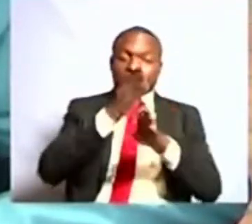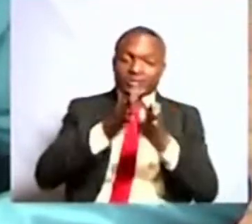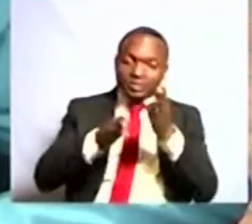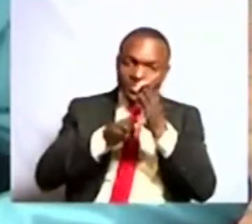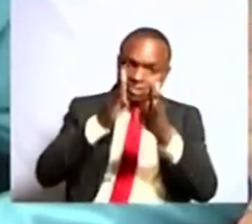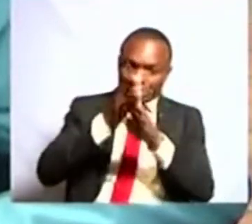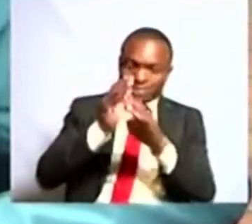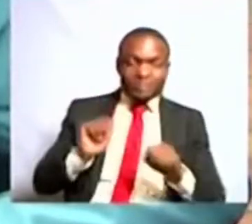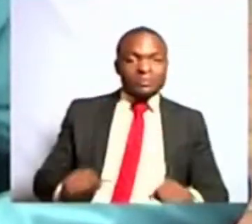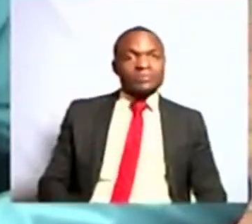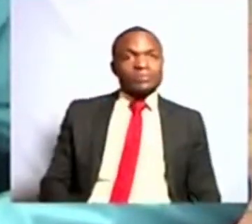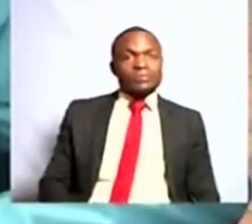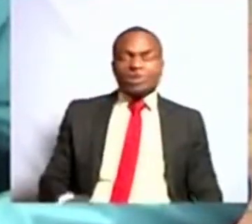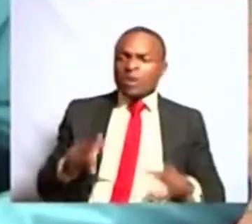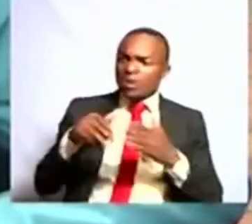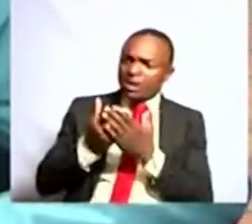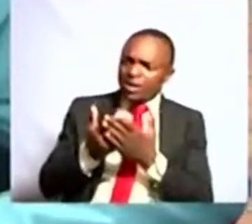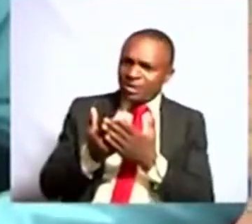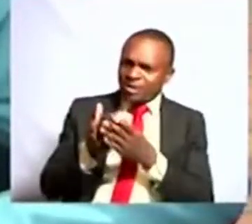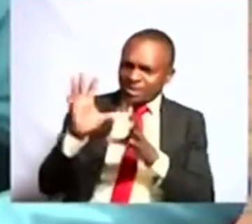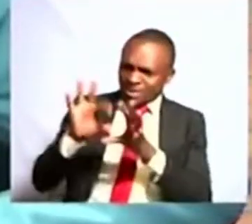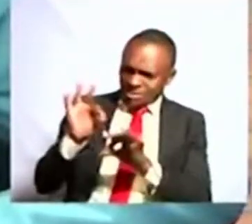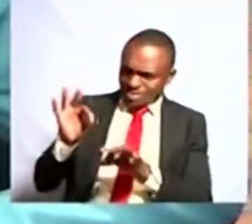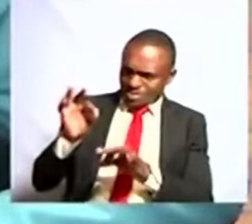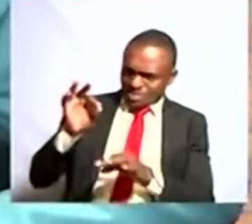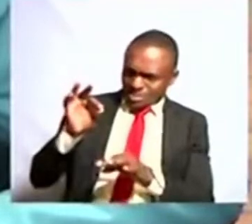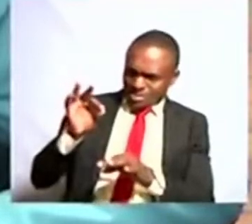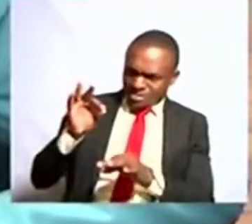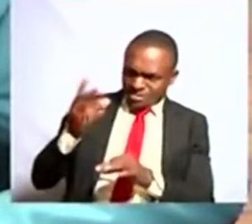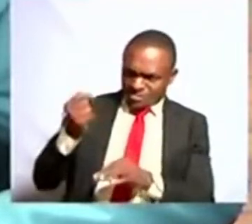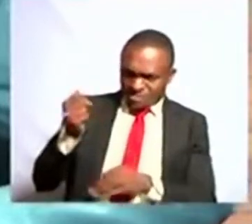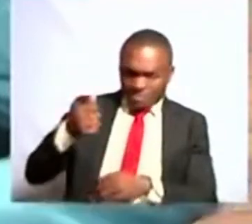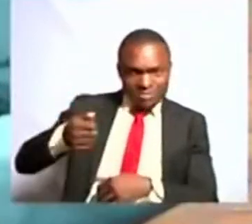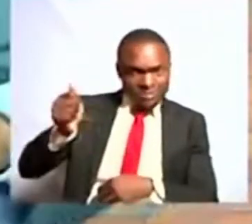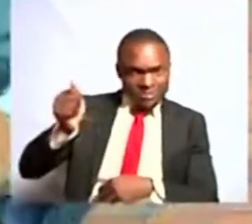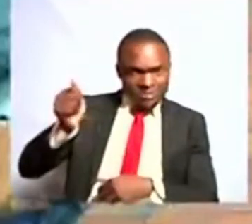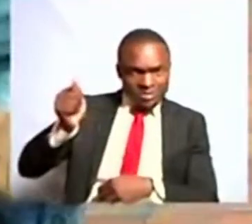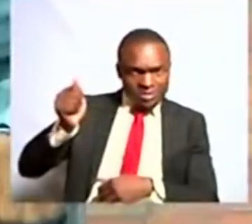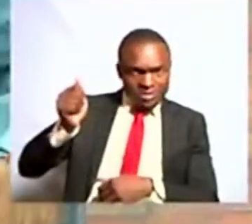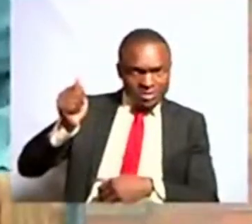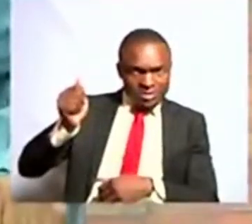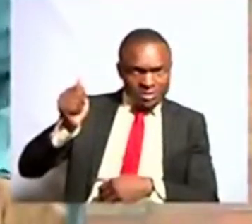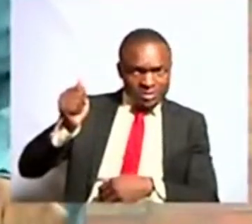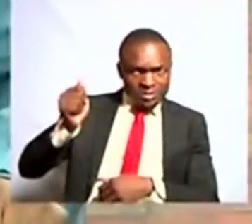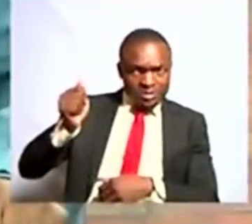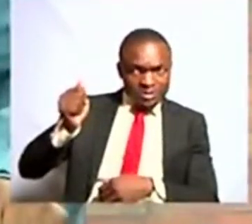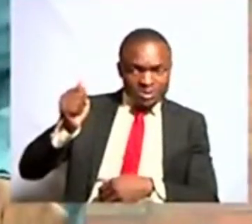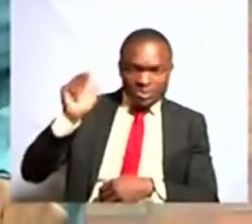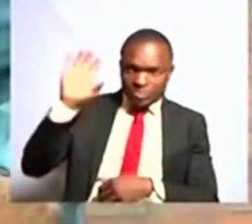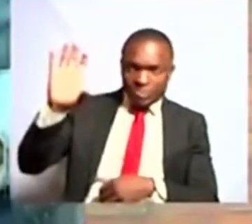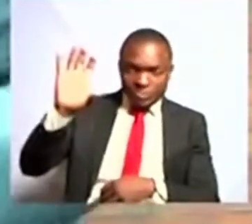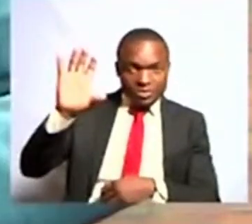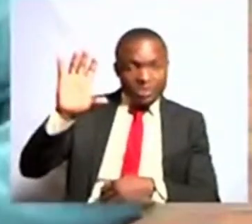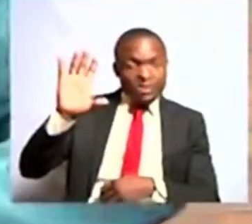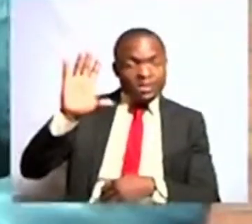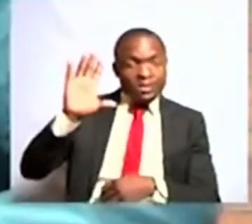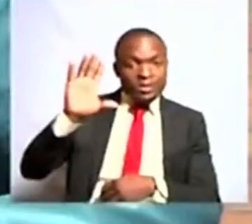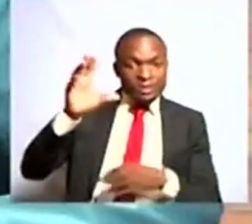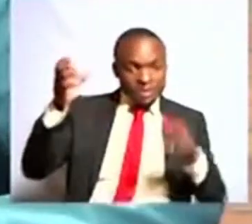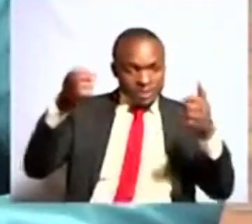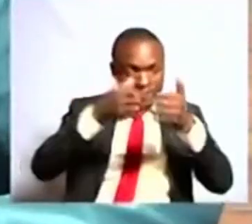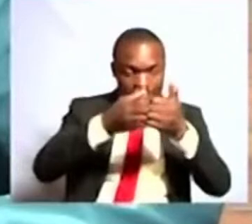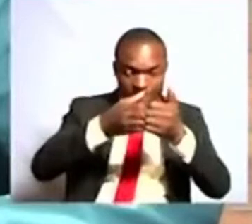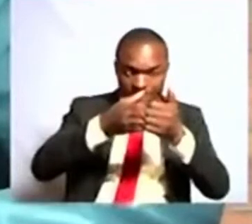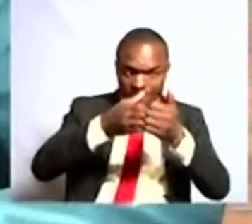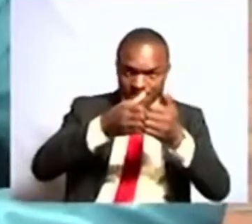Infrastructure. So how did it find itself in the provincial coffers for them to use